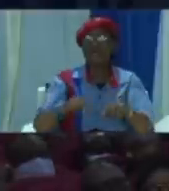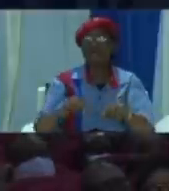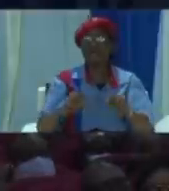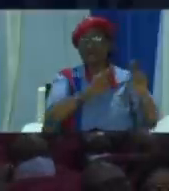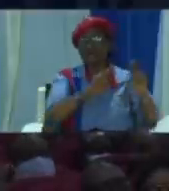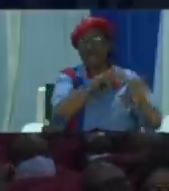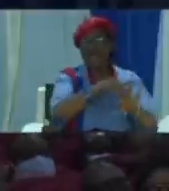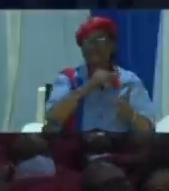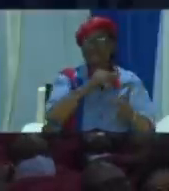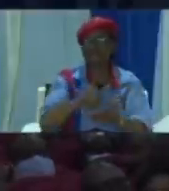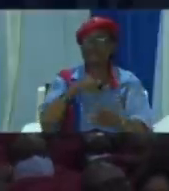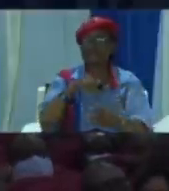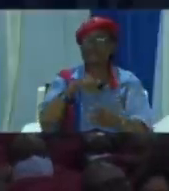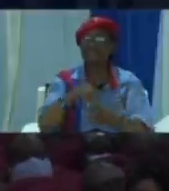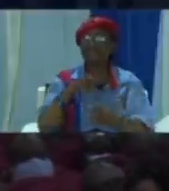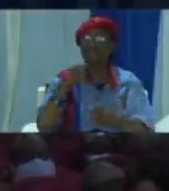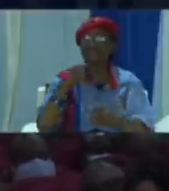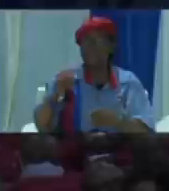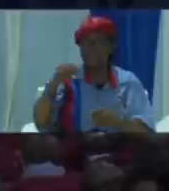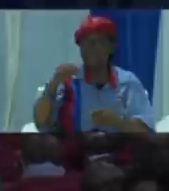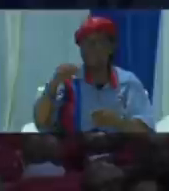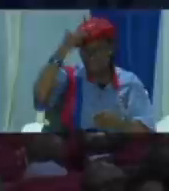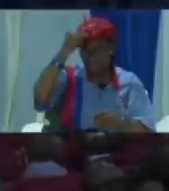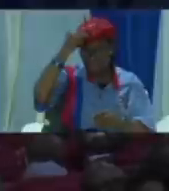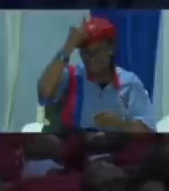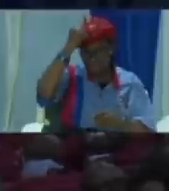aspect. And